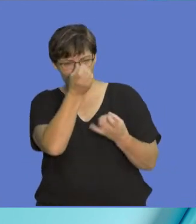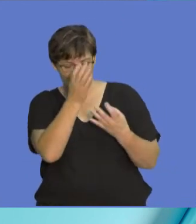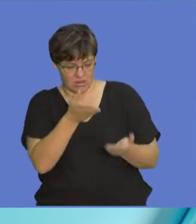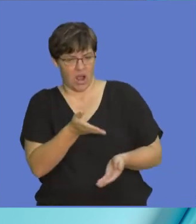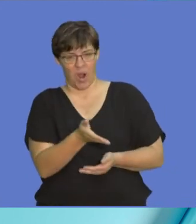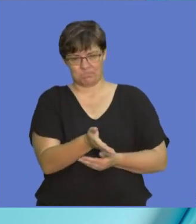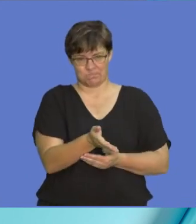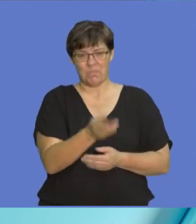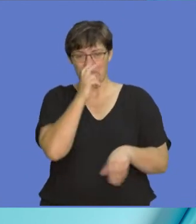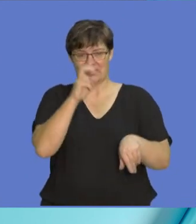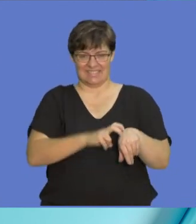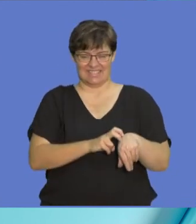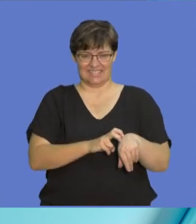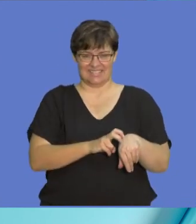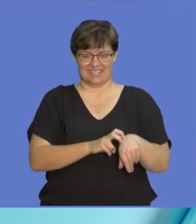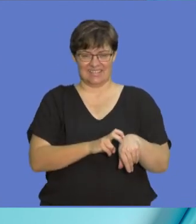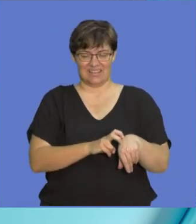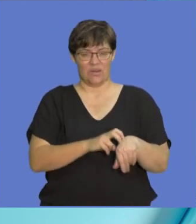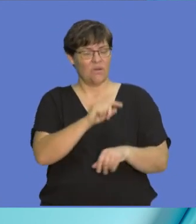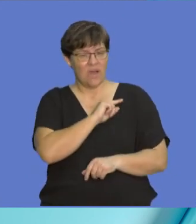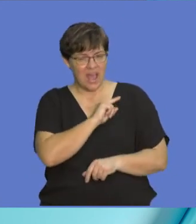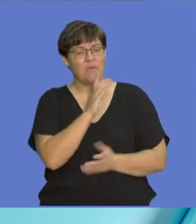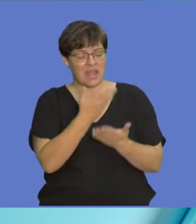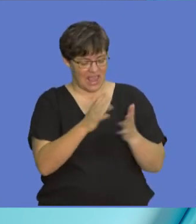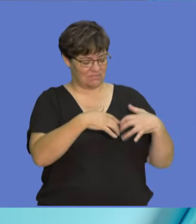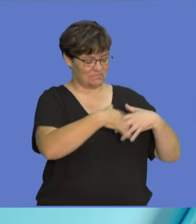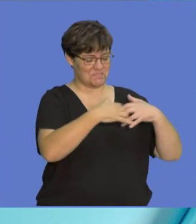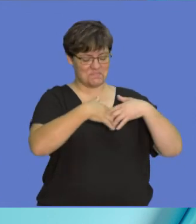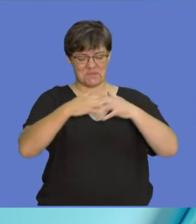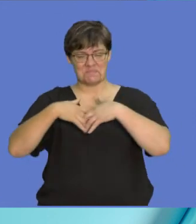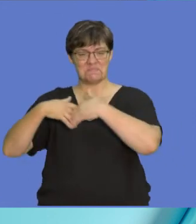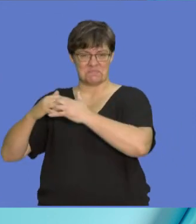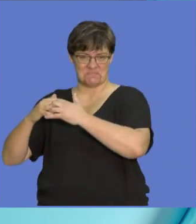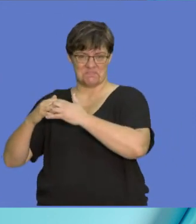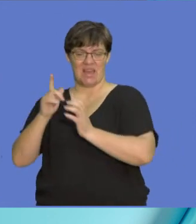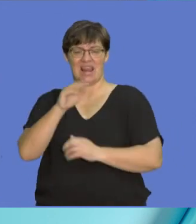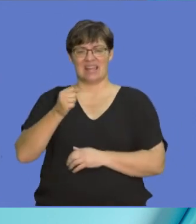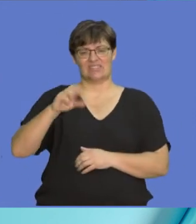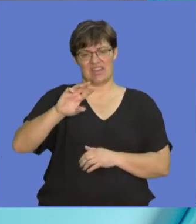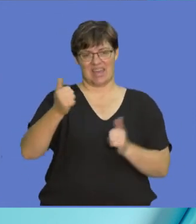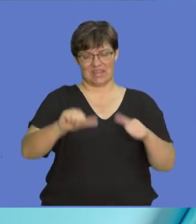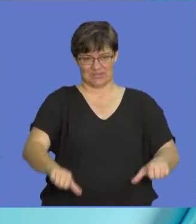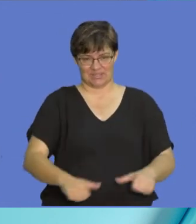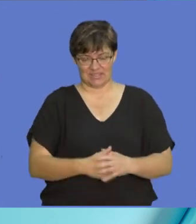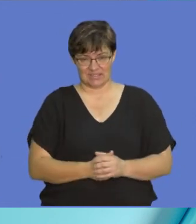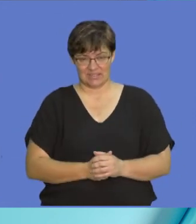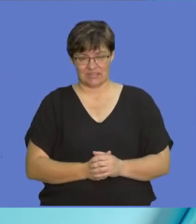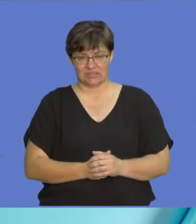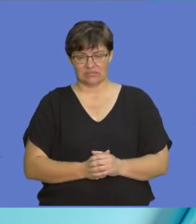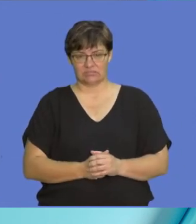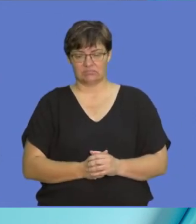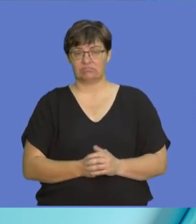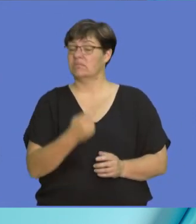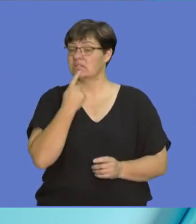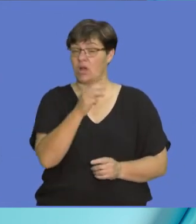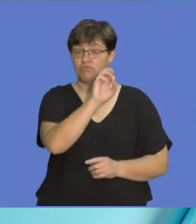you require in order to draw up the necessary ledger accounts, right? They've told you about the raw